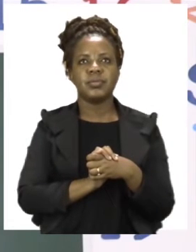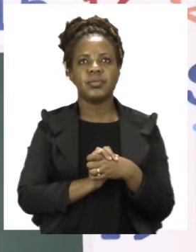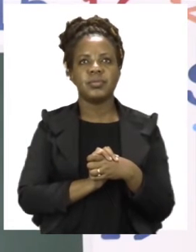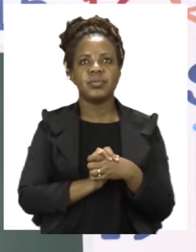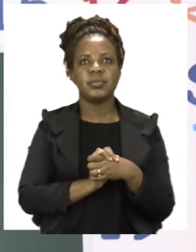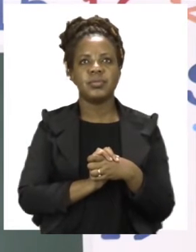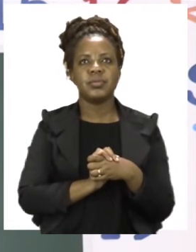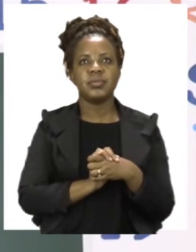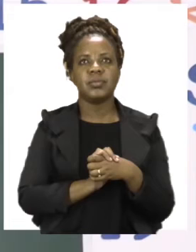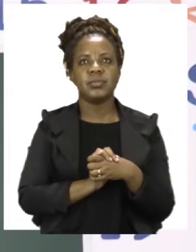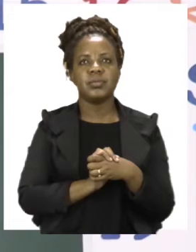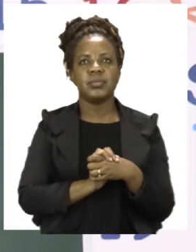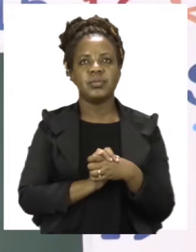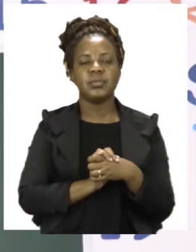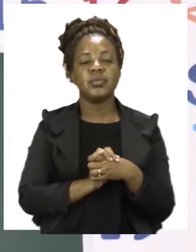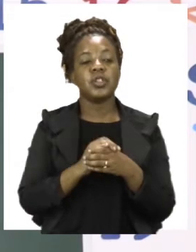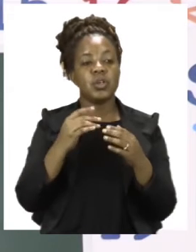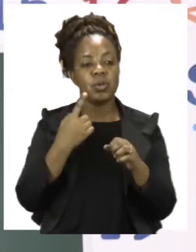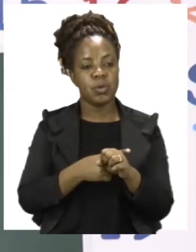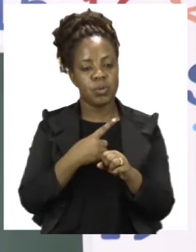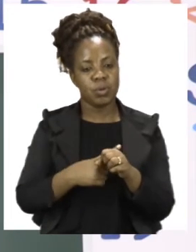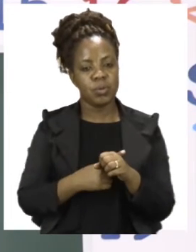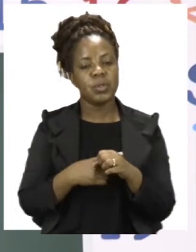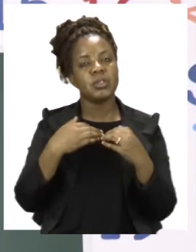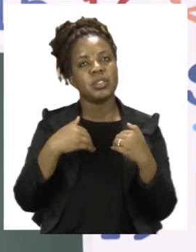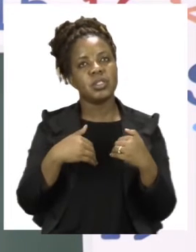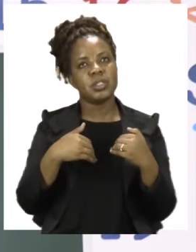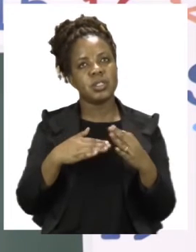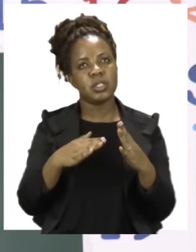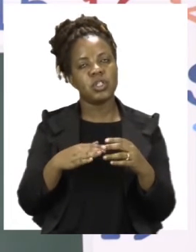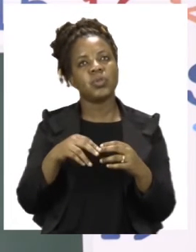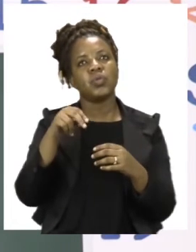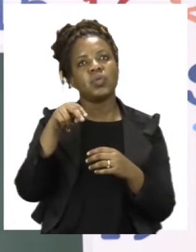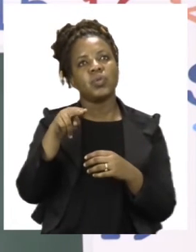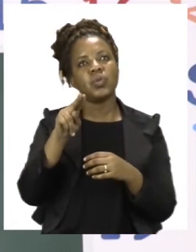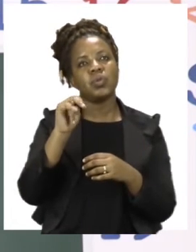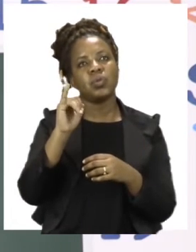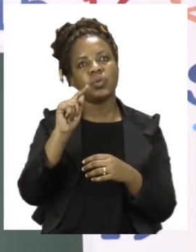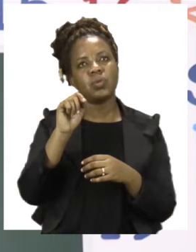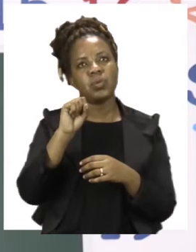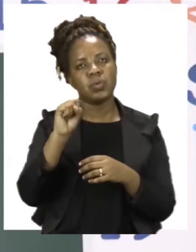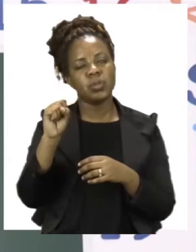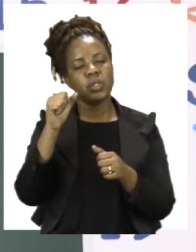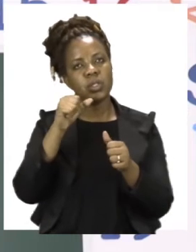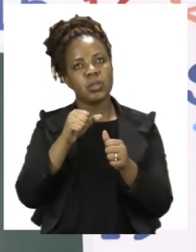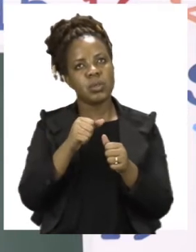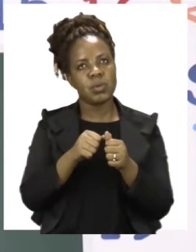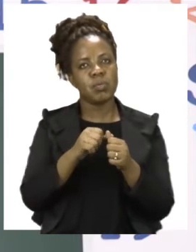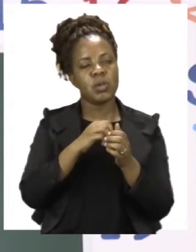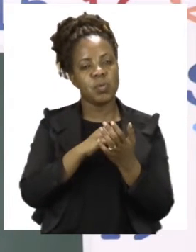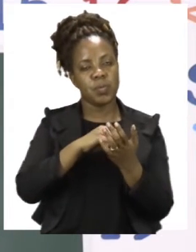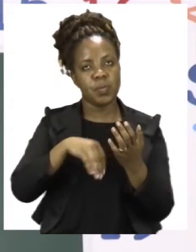are going to start from our units going this way, and remember we are subtracting. So we